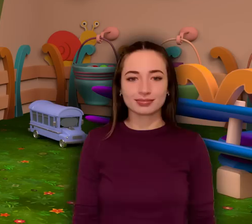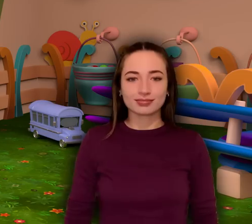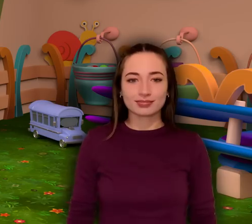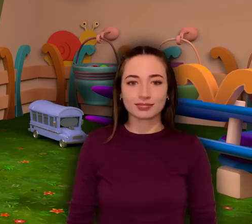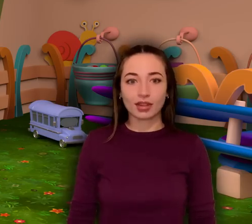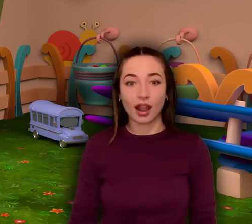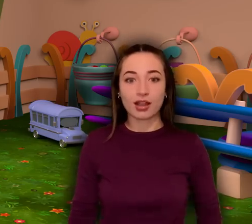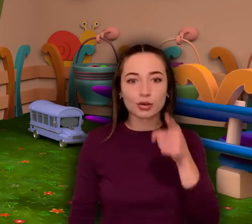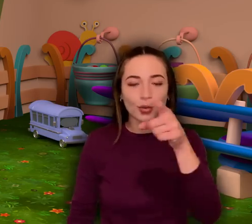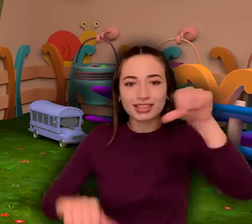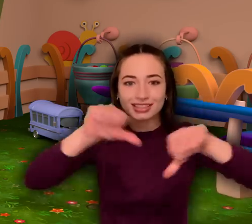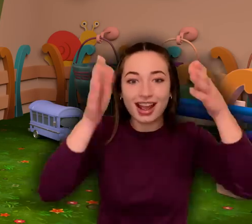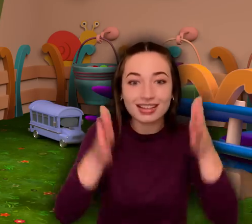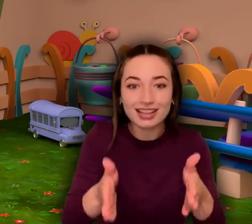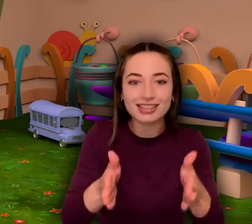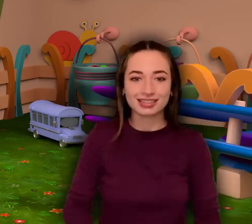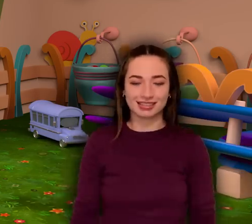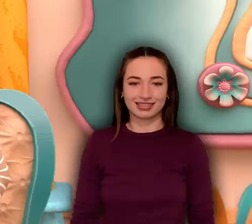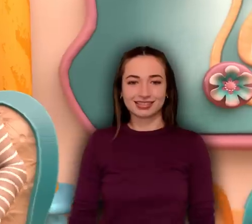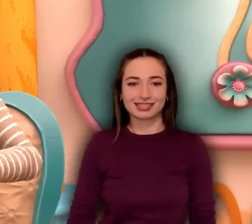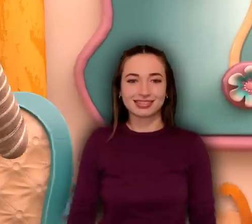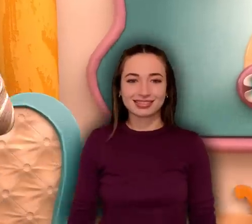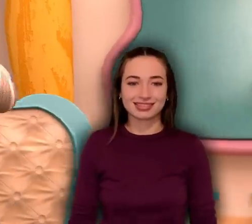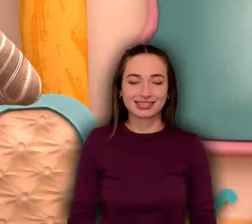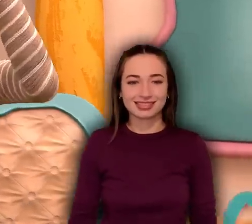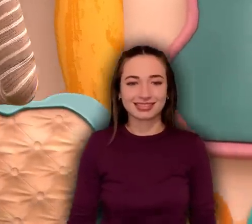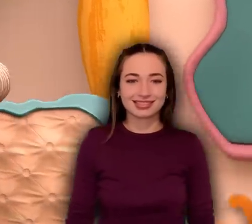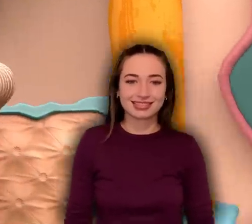experiments you are a scientist